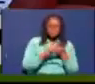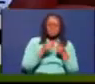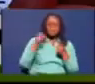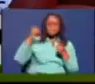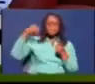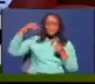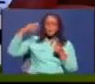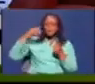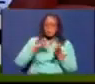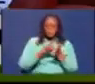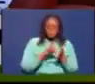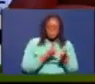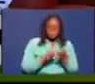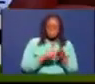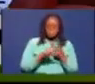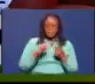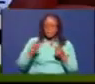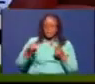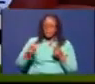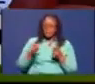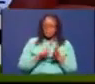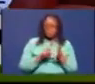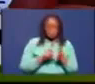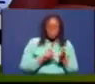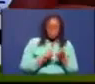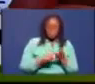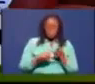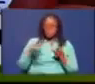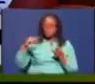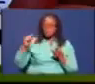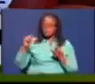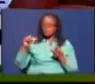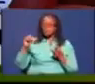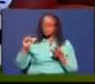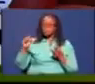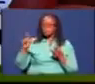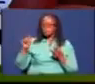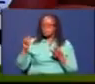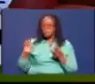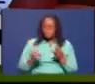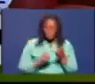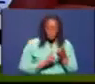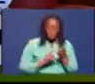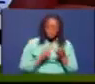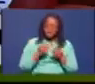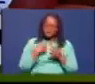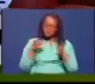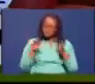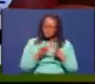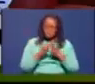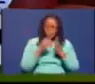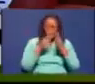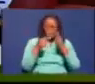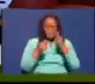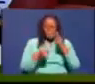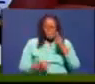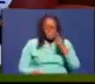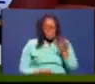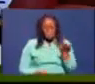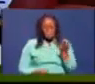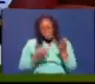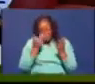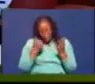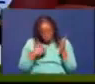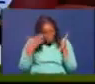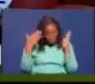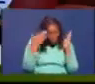problems in gasoline, there are problems in many other things. What is happening? That the whole arrangement and the whole target is only on the energy sector. So,